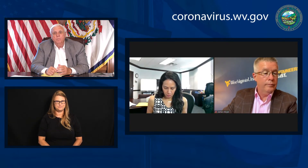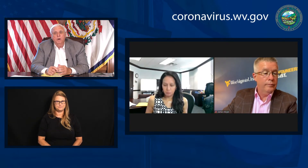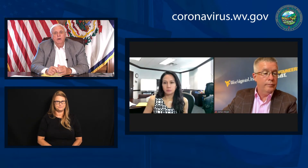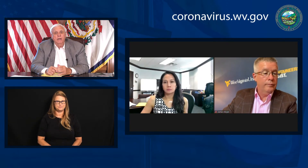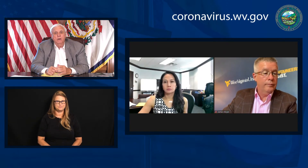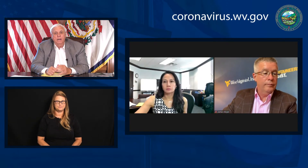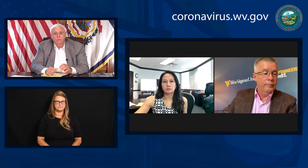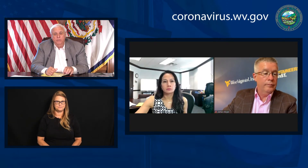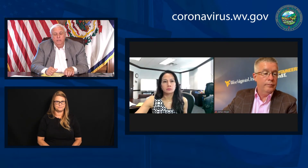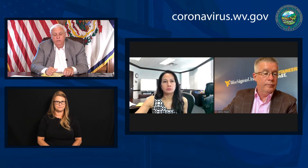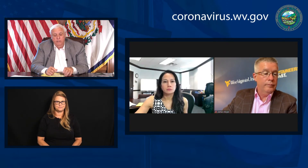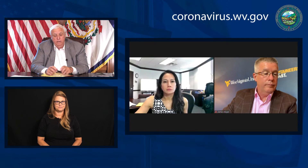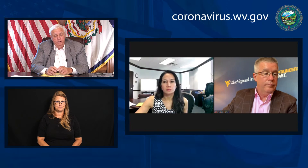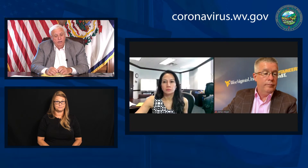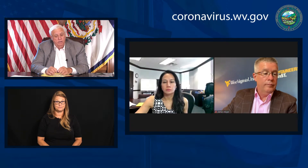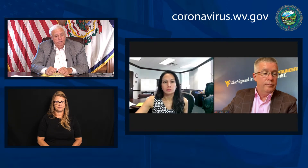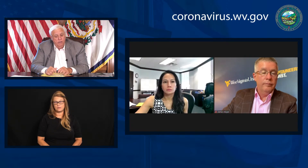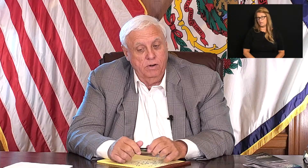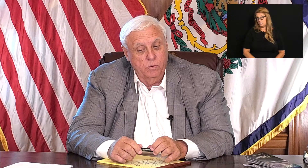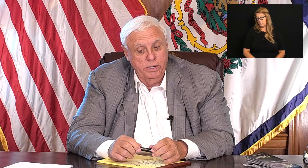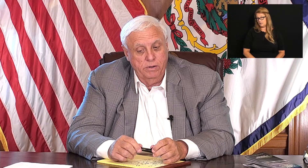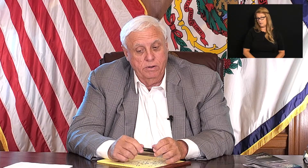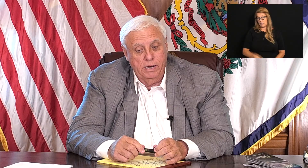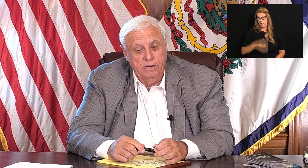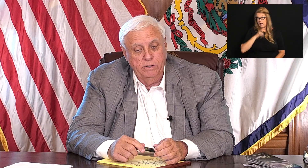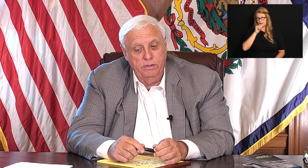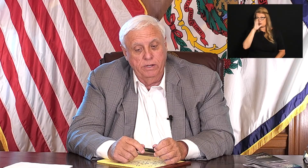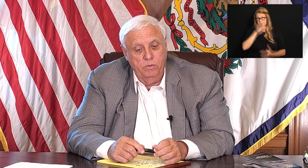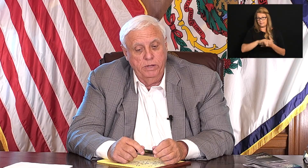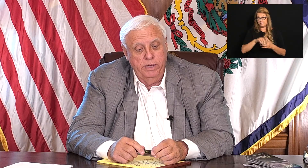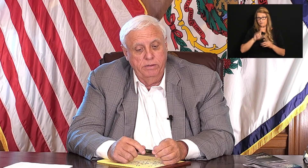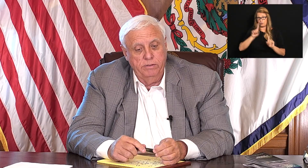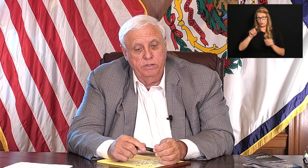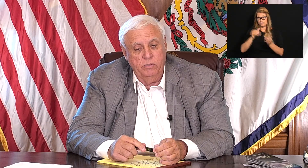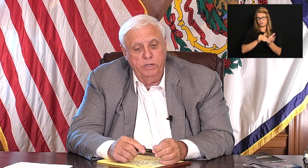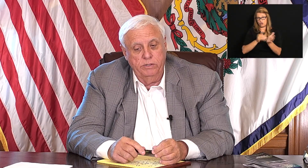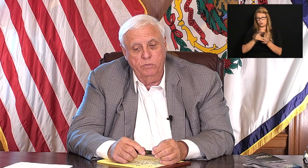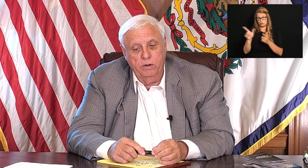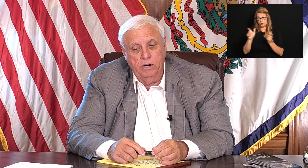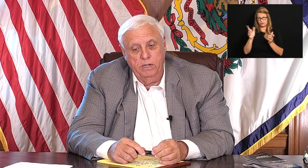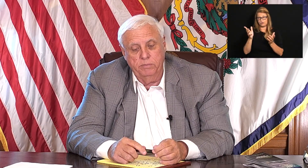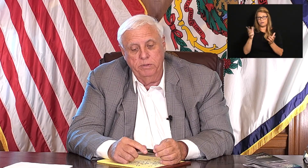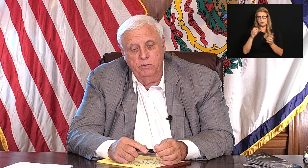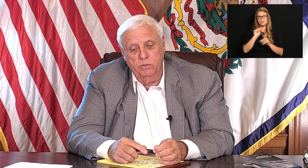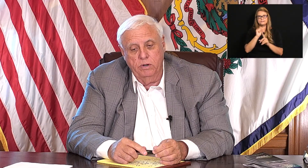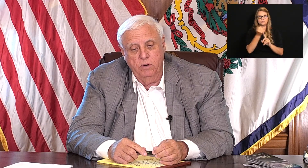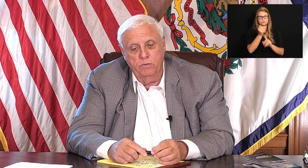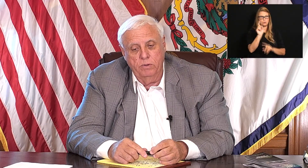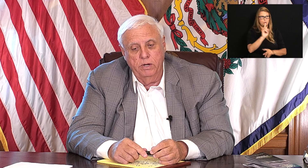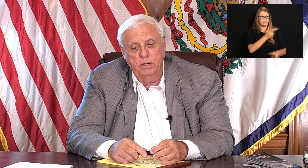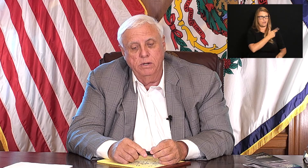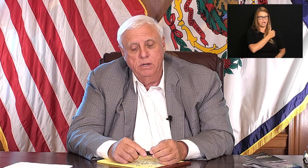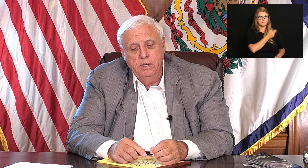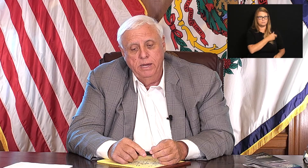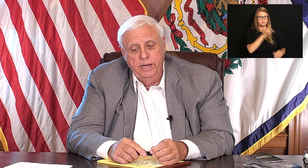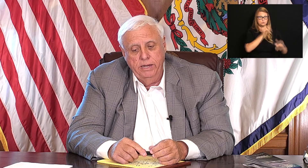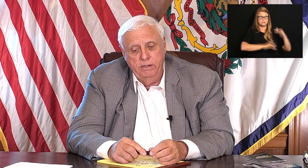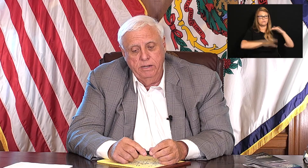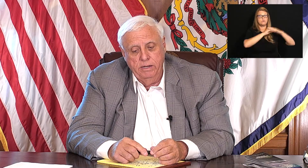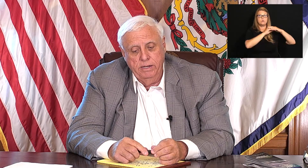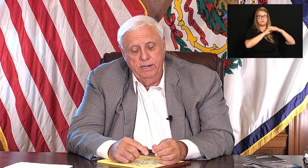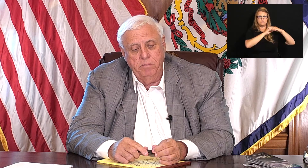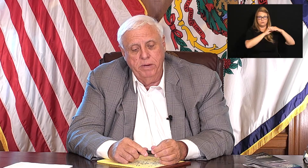Well, Paul, I don't think they're getting to the doctor a lot quicker. I do think we had situations where our hospitals were overrun,